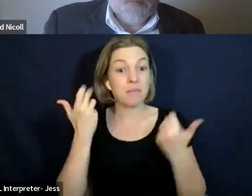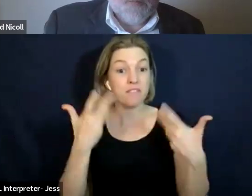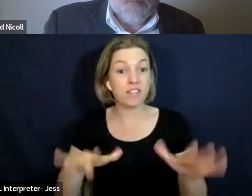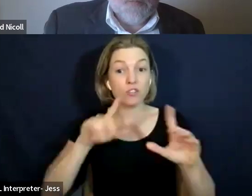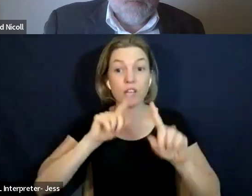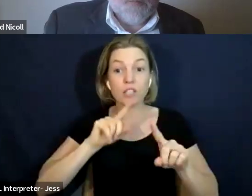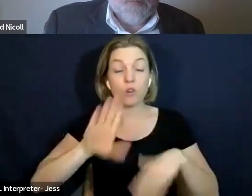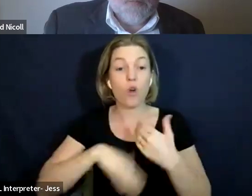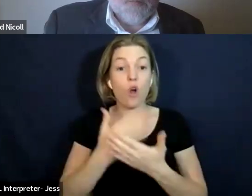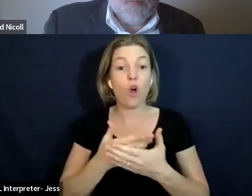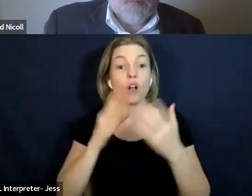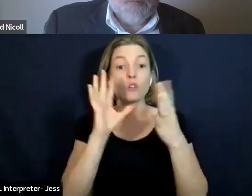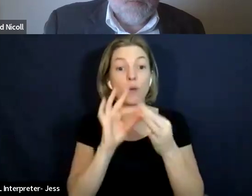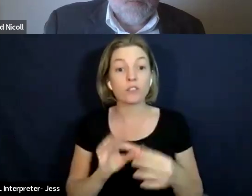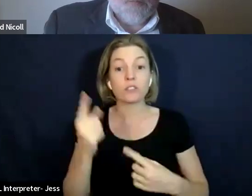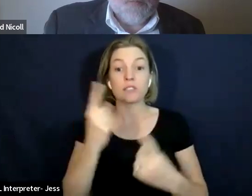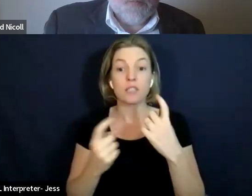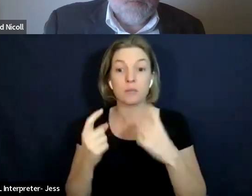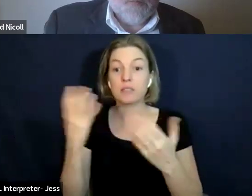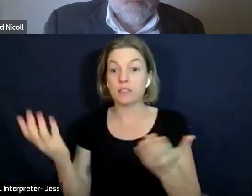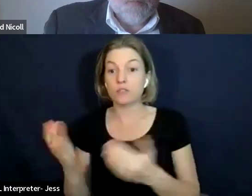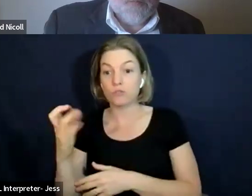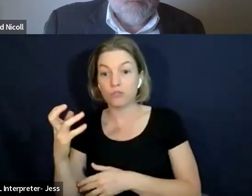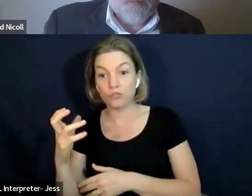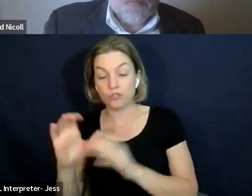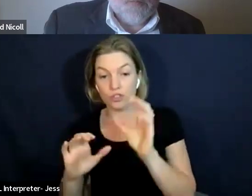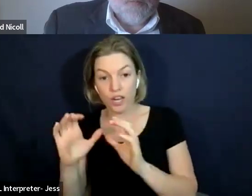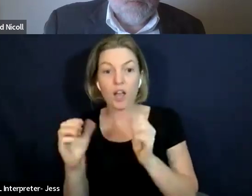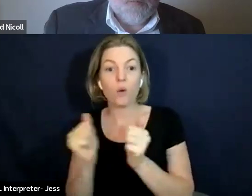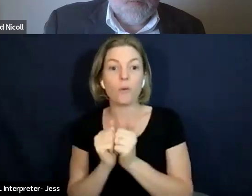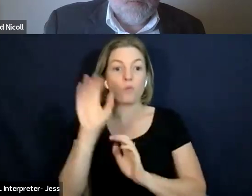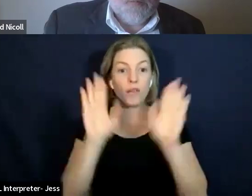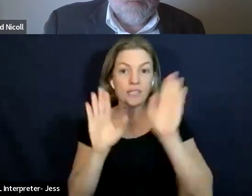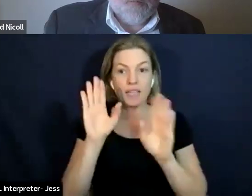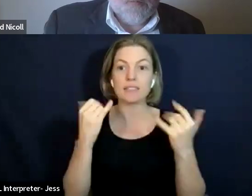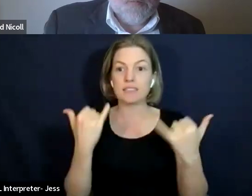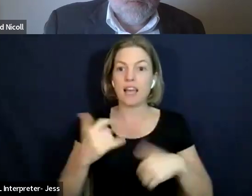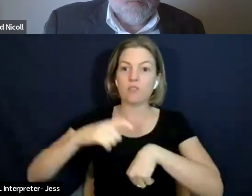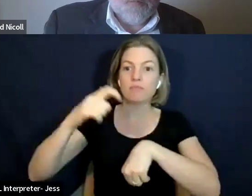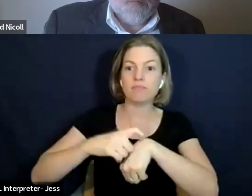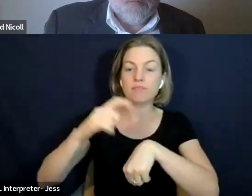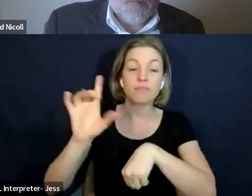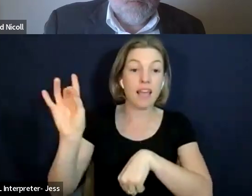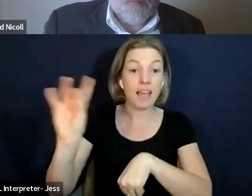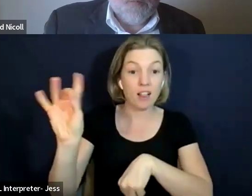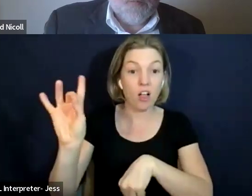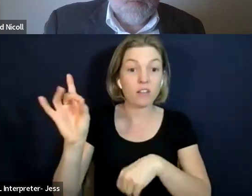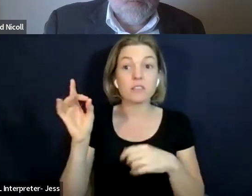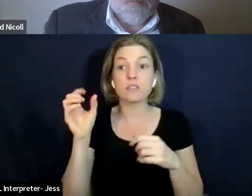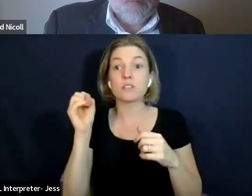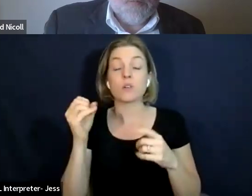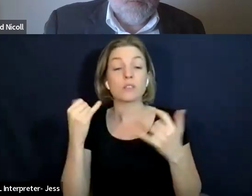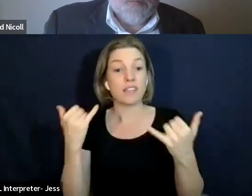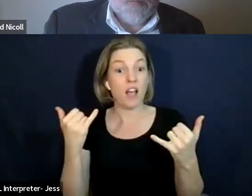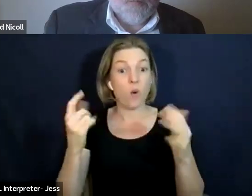comments here in the chat, as well as with the raised hand, and we are right at 8 o'clock. So going